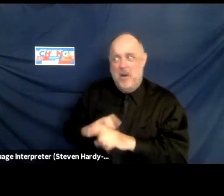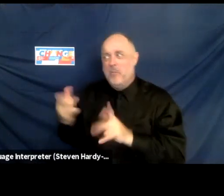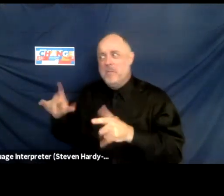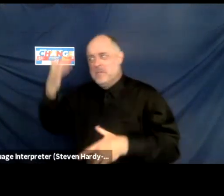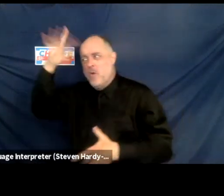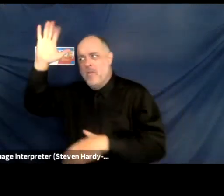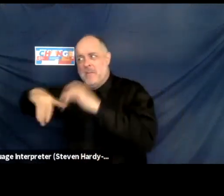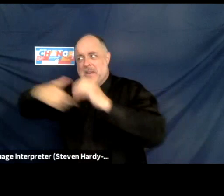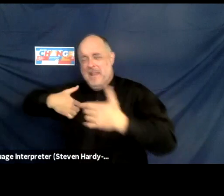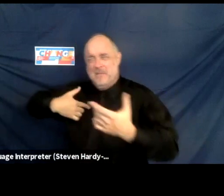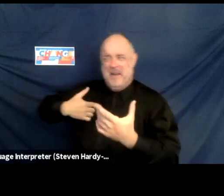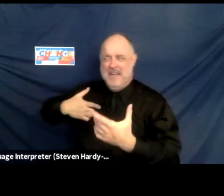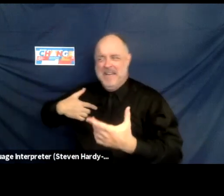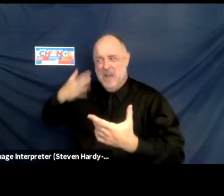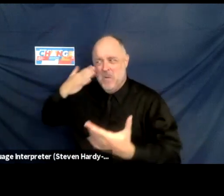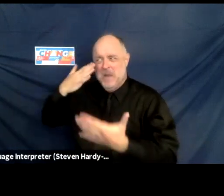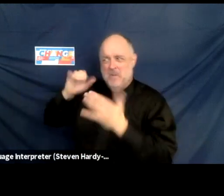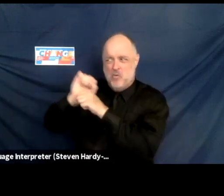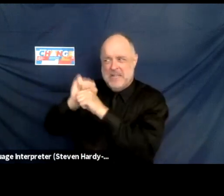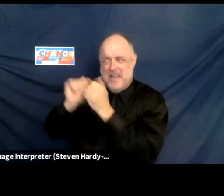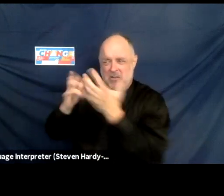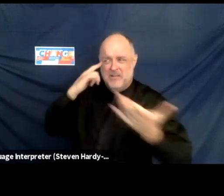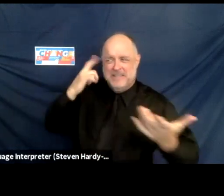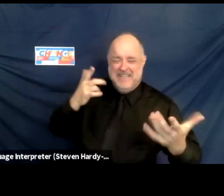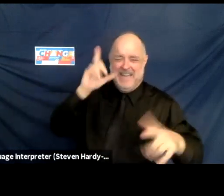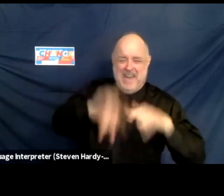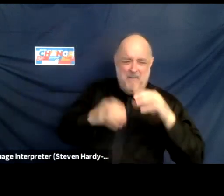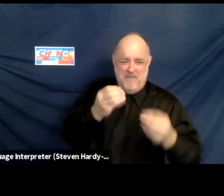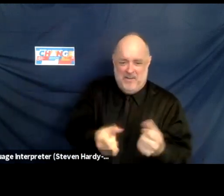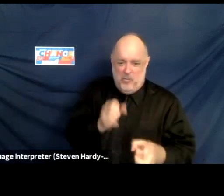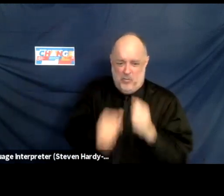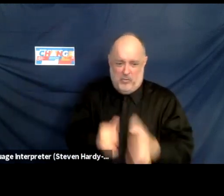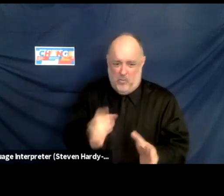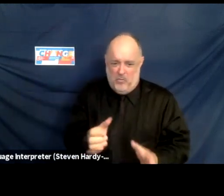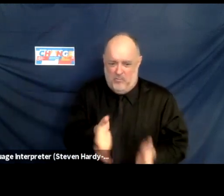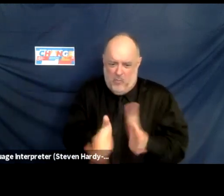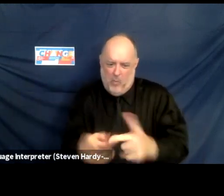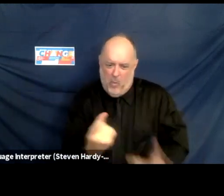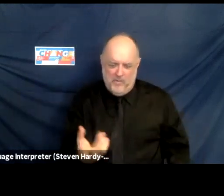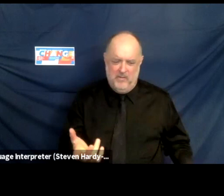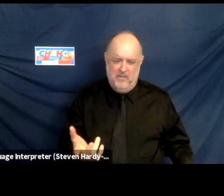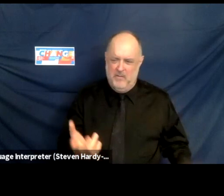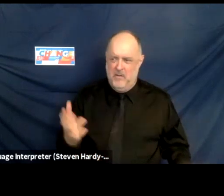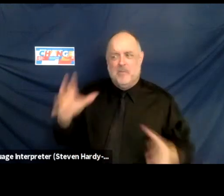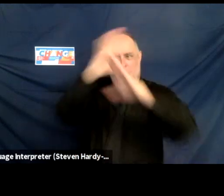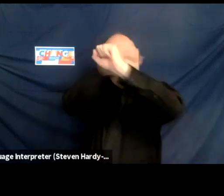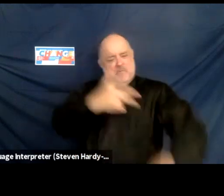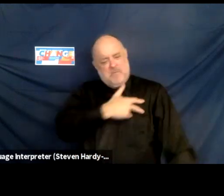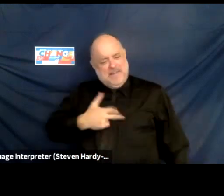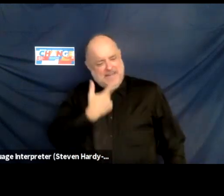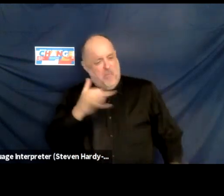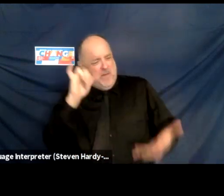I know that it's not enough just to fix what's broken. In the words of President Biden, we need to build back better. And for the long haul, to address issues like climate